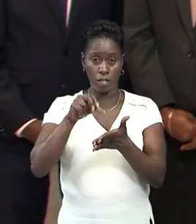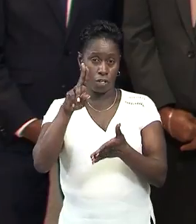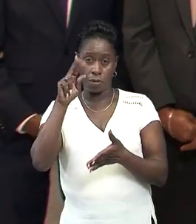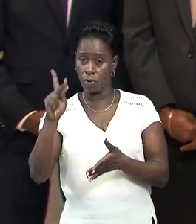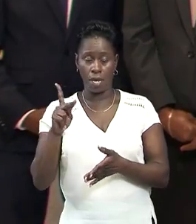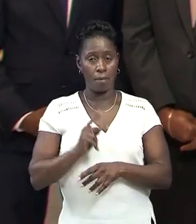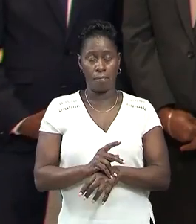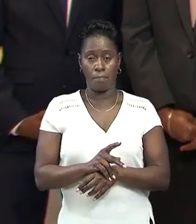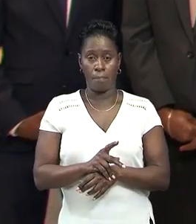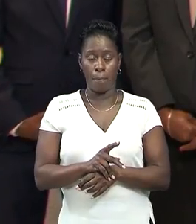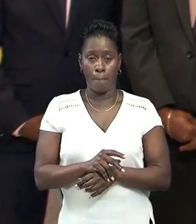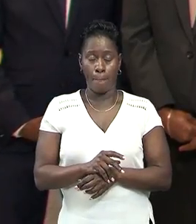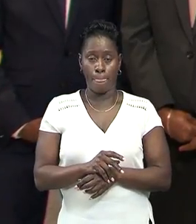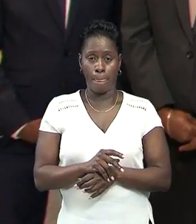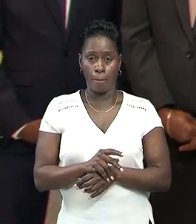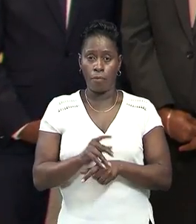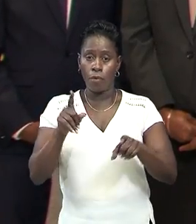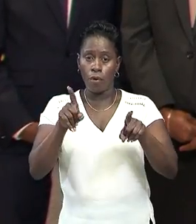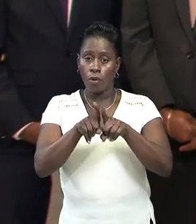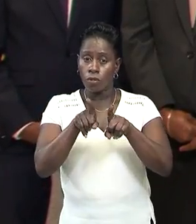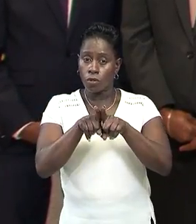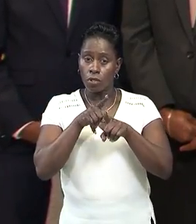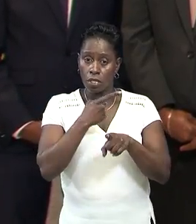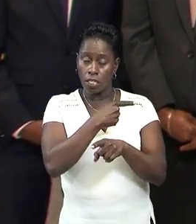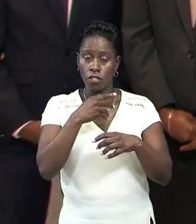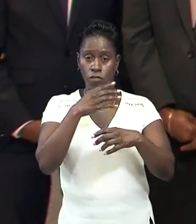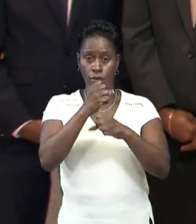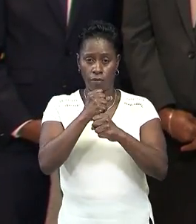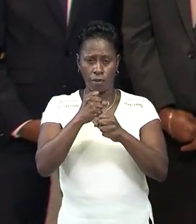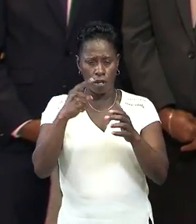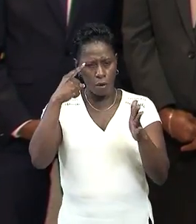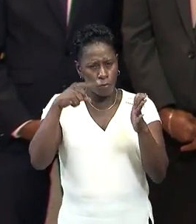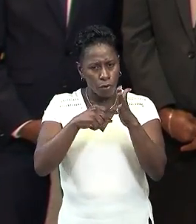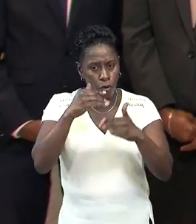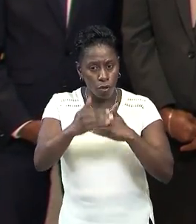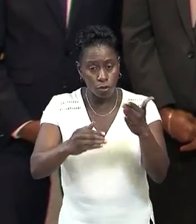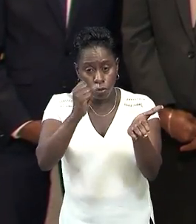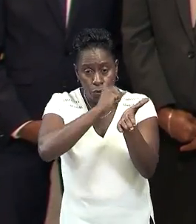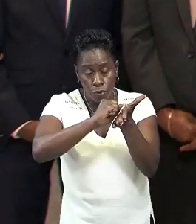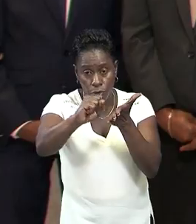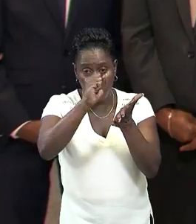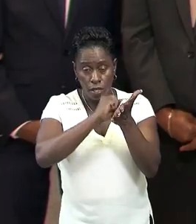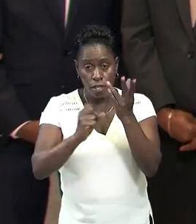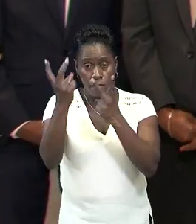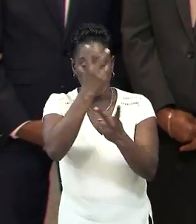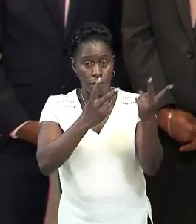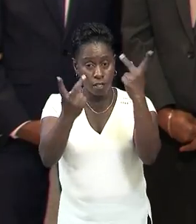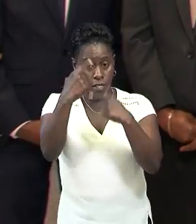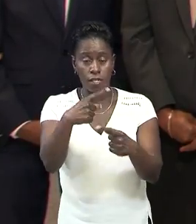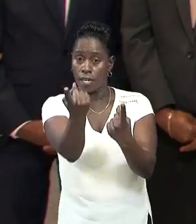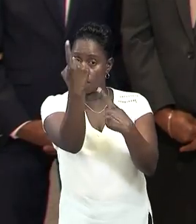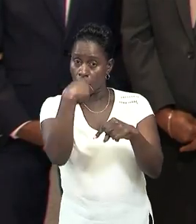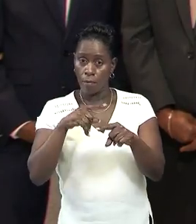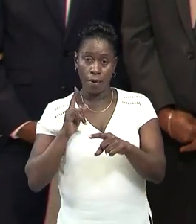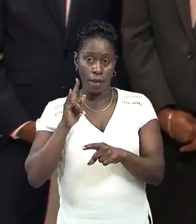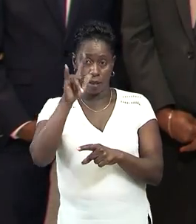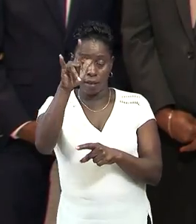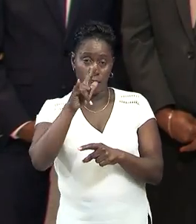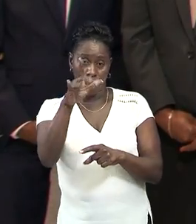United Kingdom. We've also strengthened our protocols for screening visitors arriving at both the air and